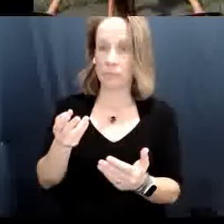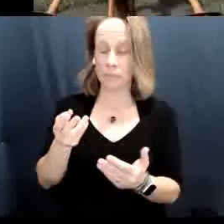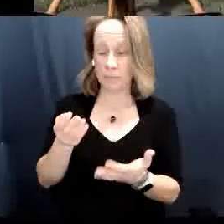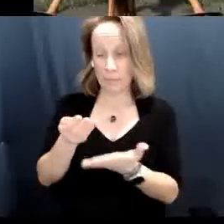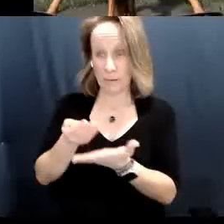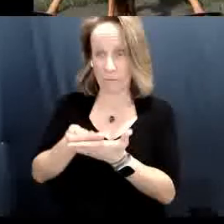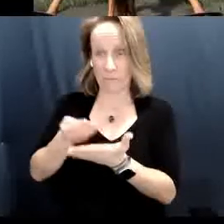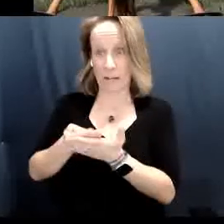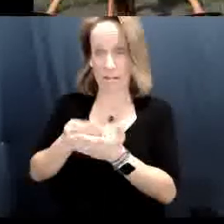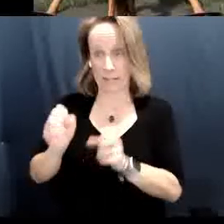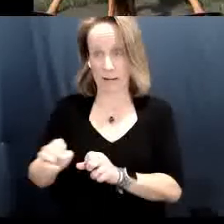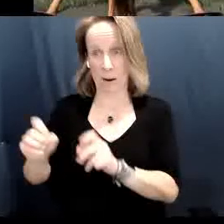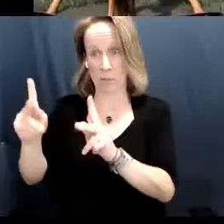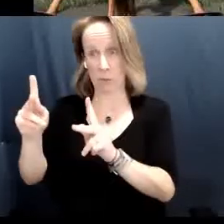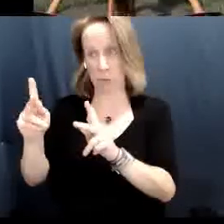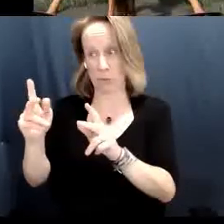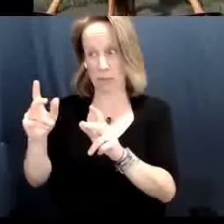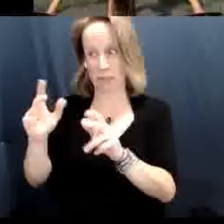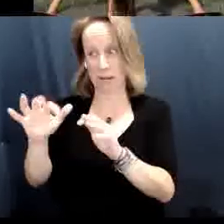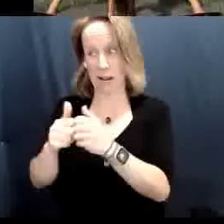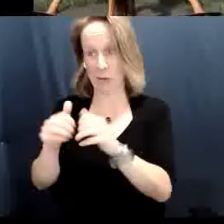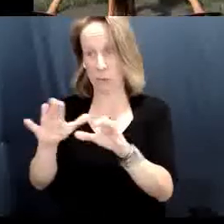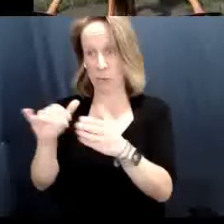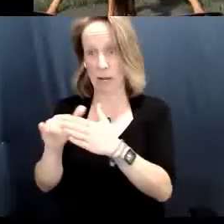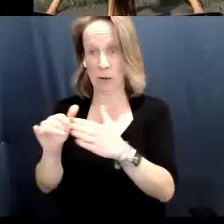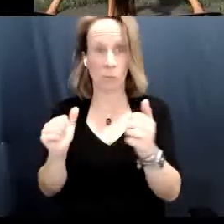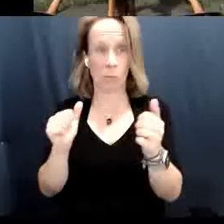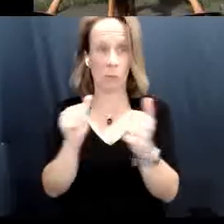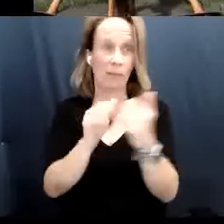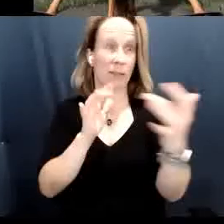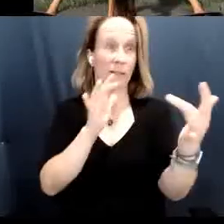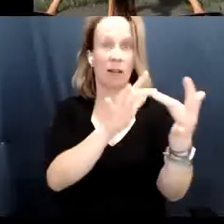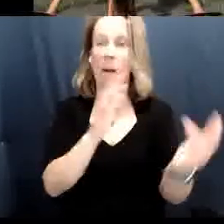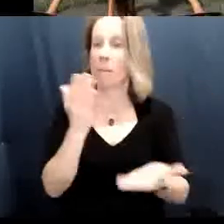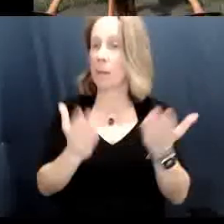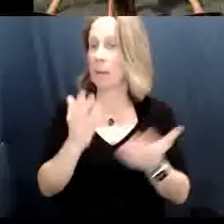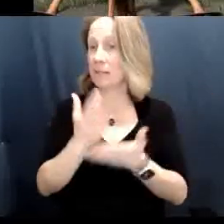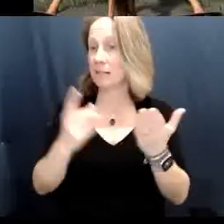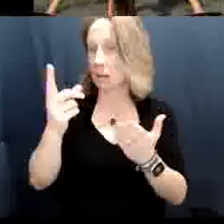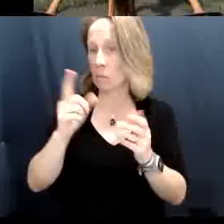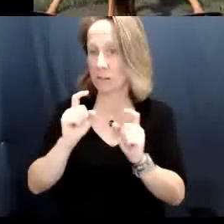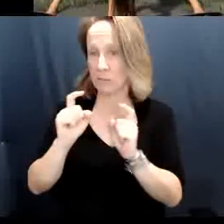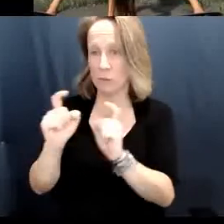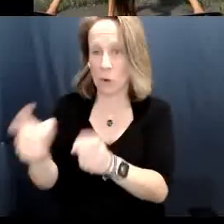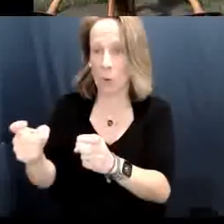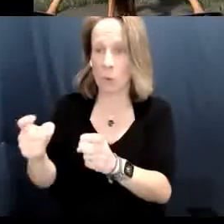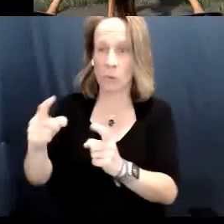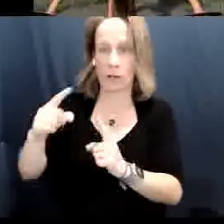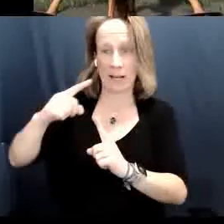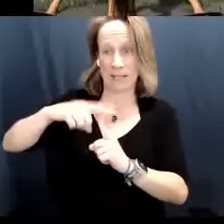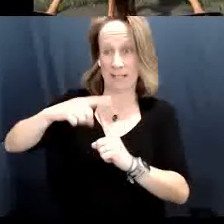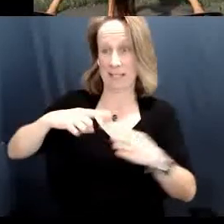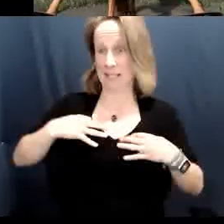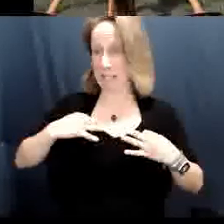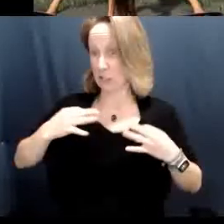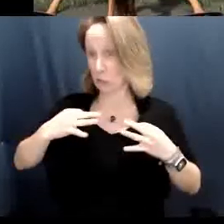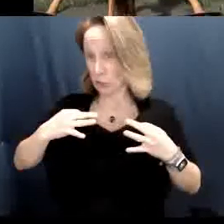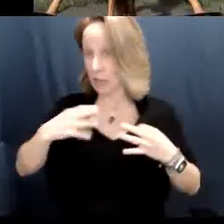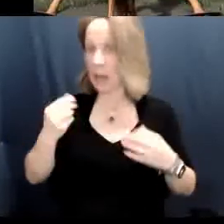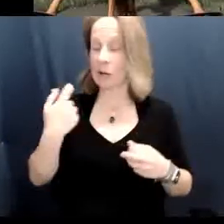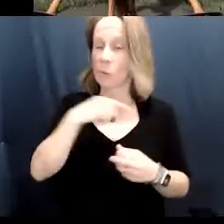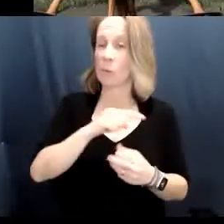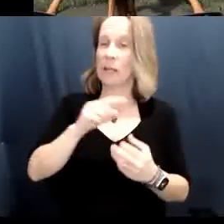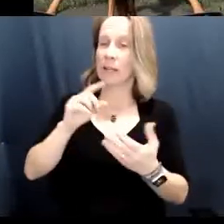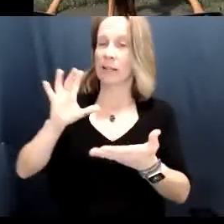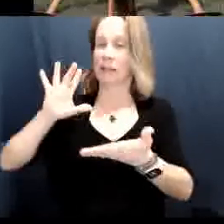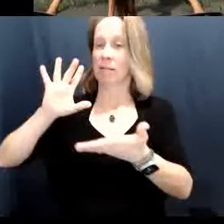So maybe someone offers to donate t-shirts to us and we put their logo on the back of it, right? So we